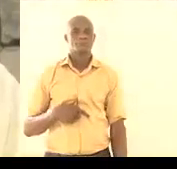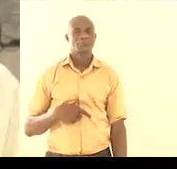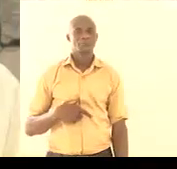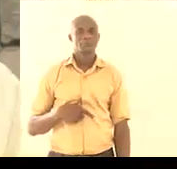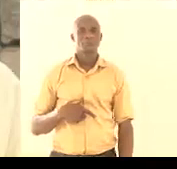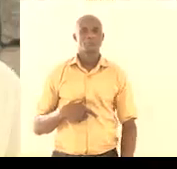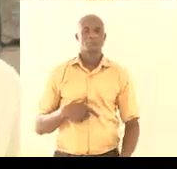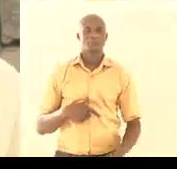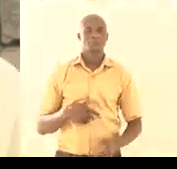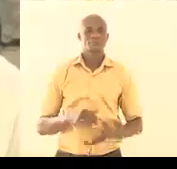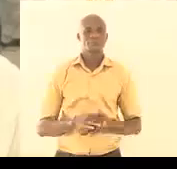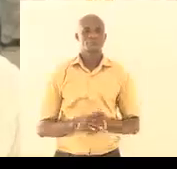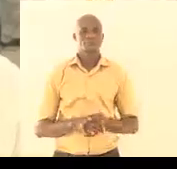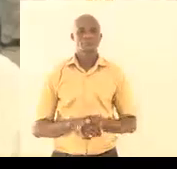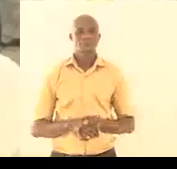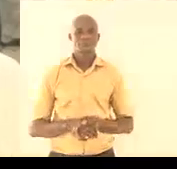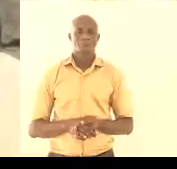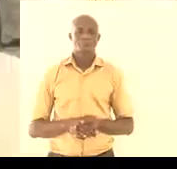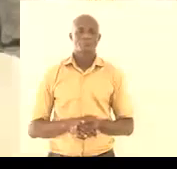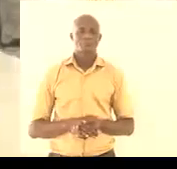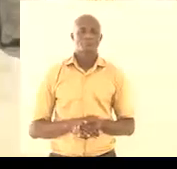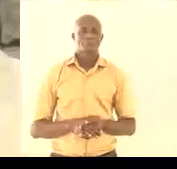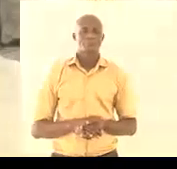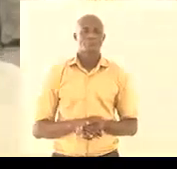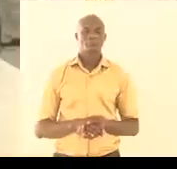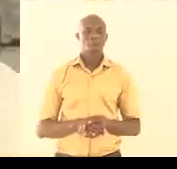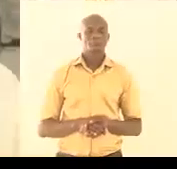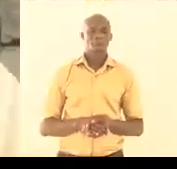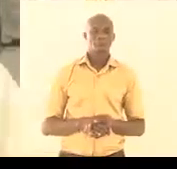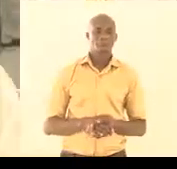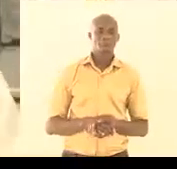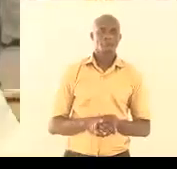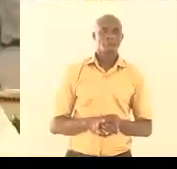there? Oh, you don't understand.